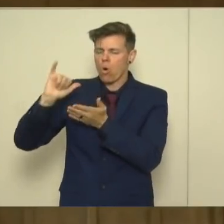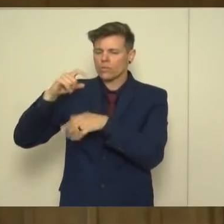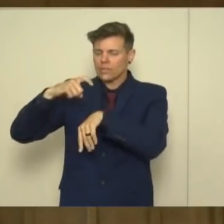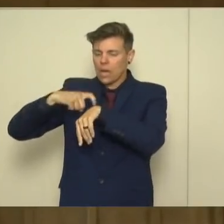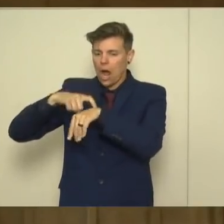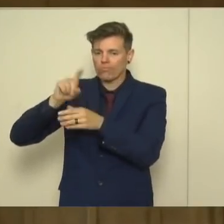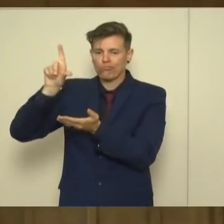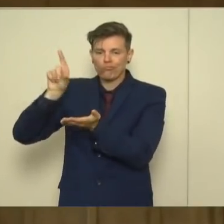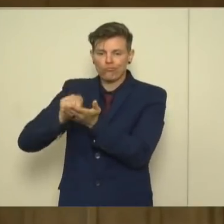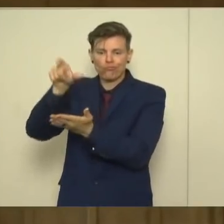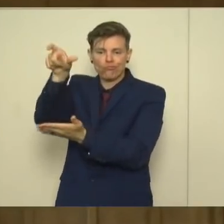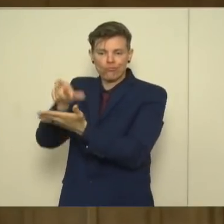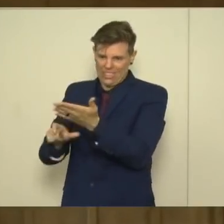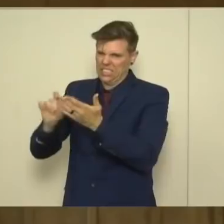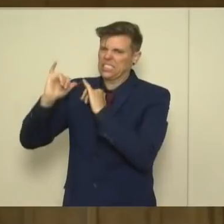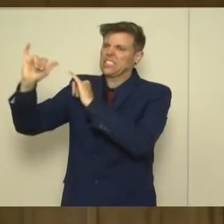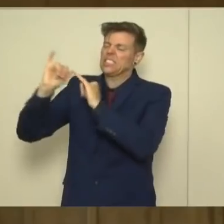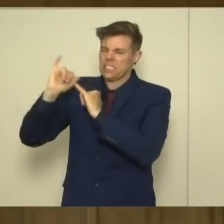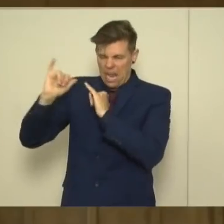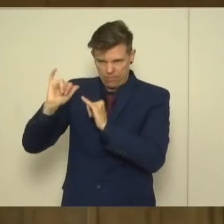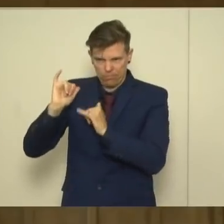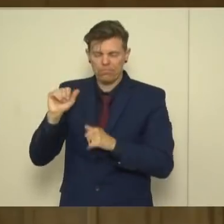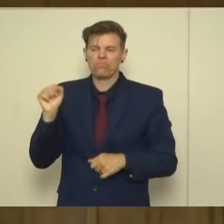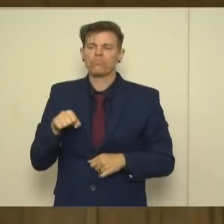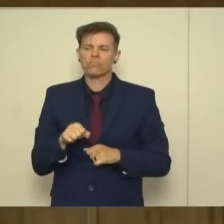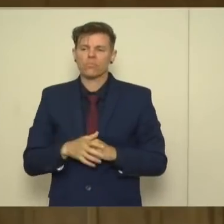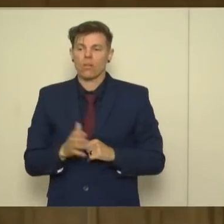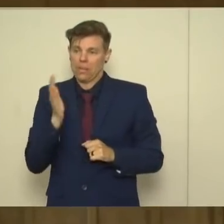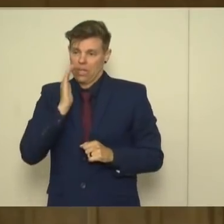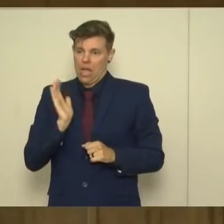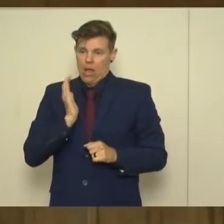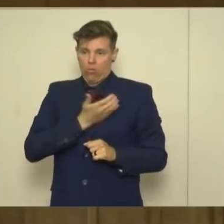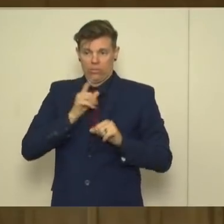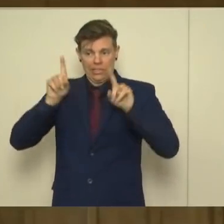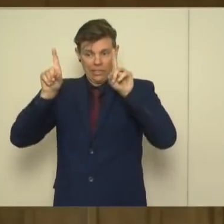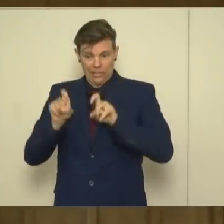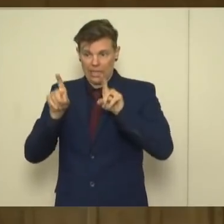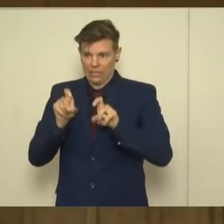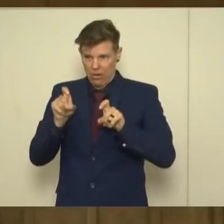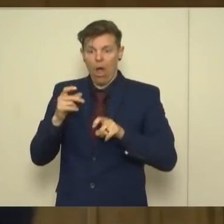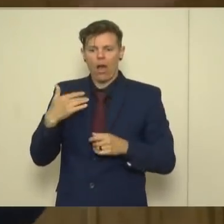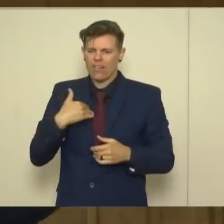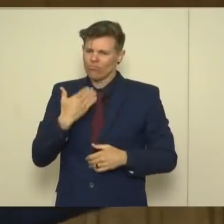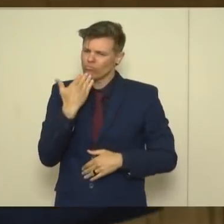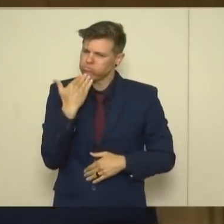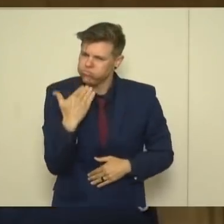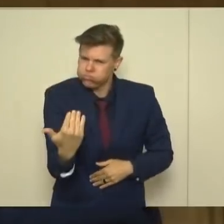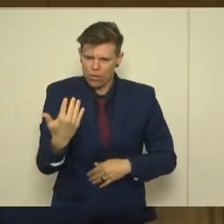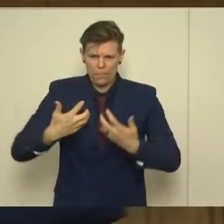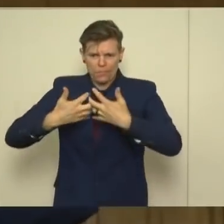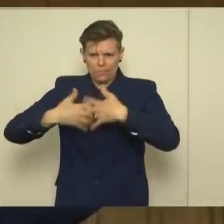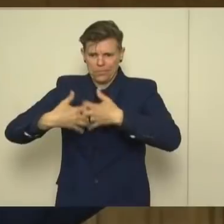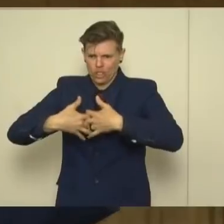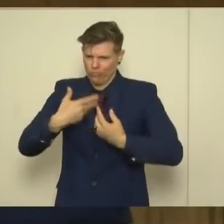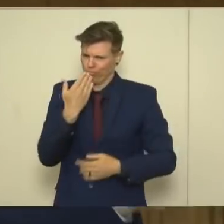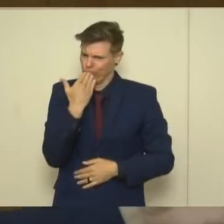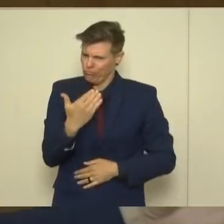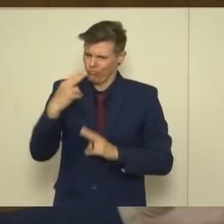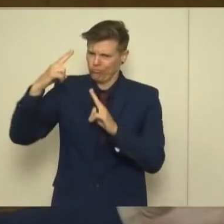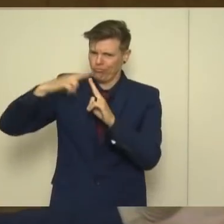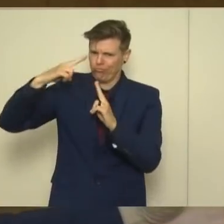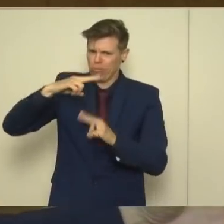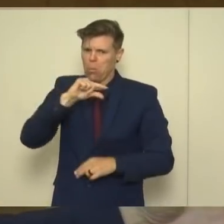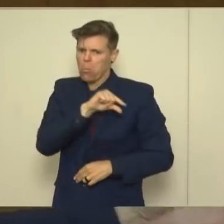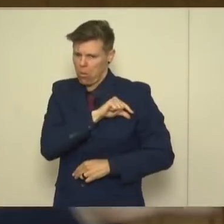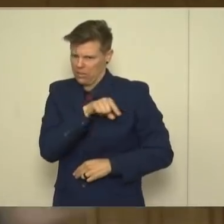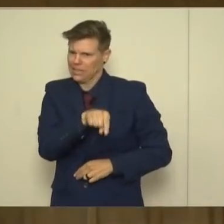saying earlier about the incredibly high quality of the testing and the fact that New Mexico is not overrun with 30 different